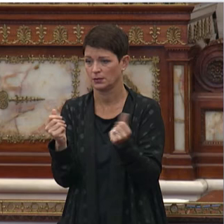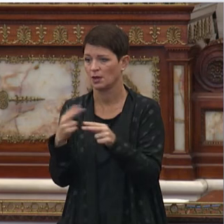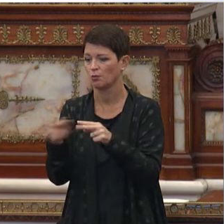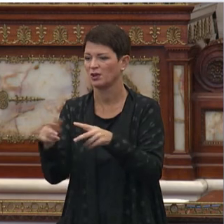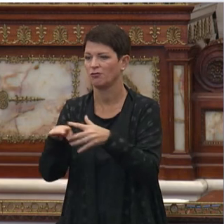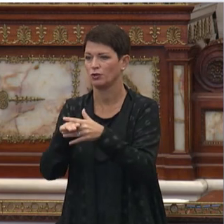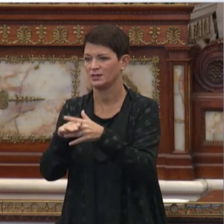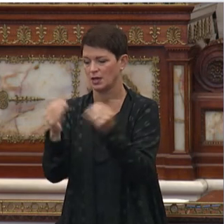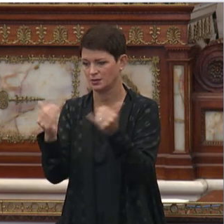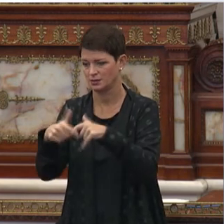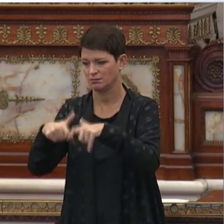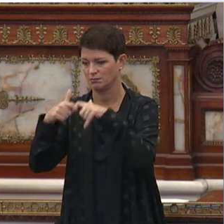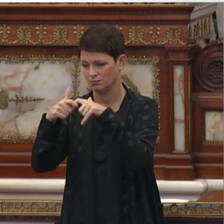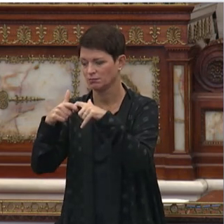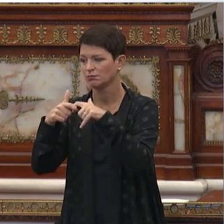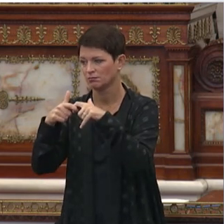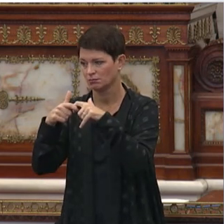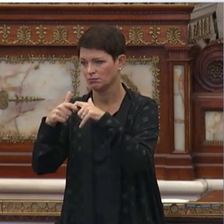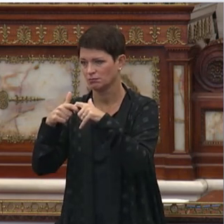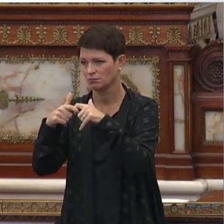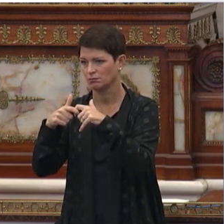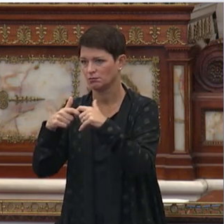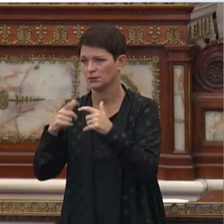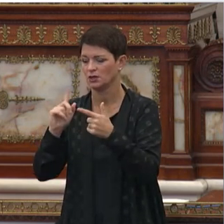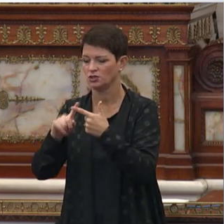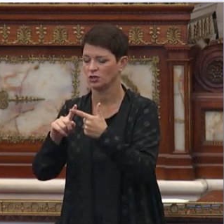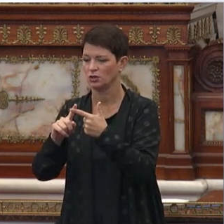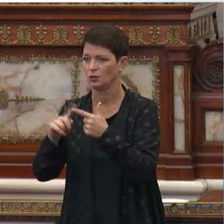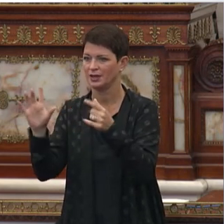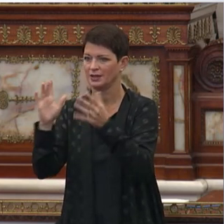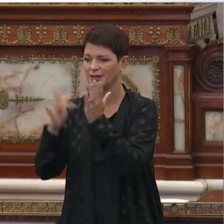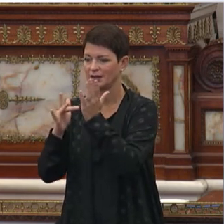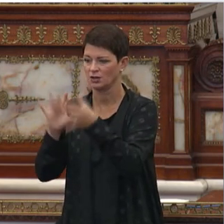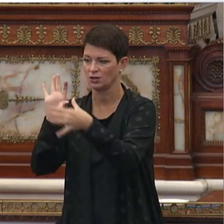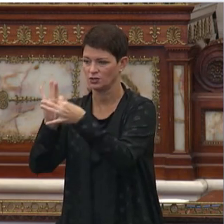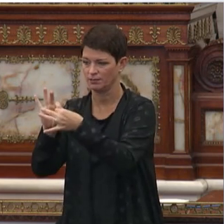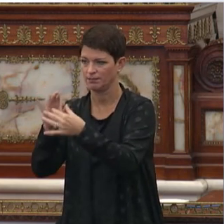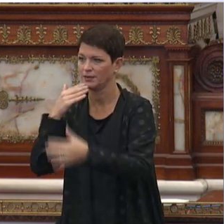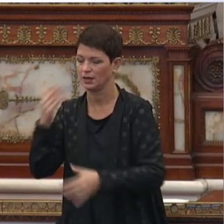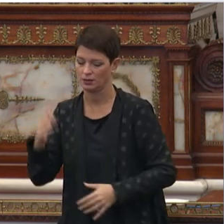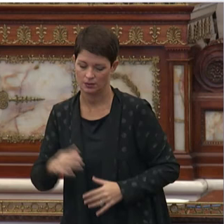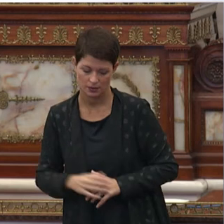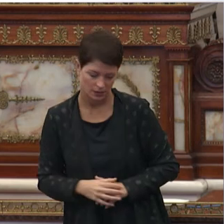brief recess so we can get the technology straight.